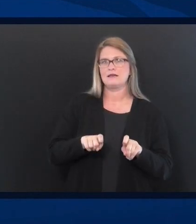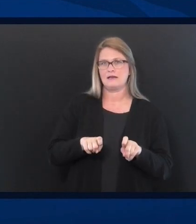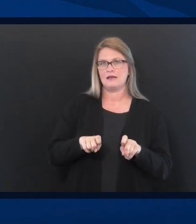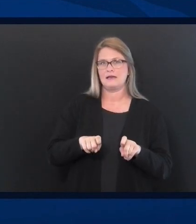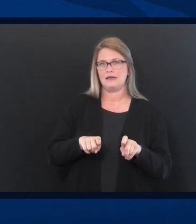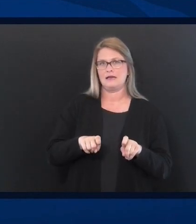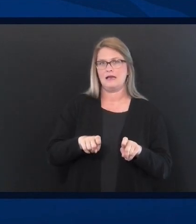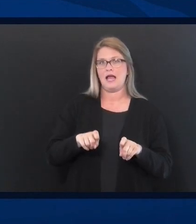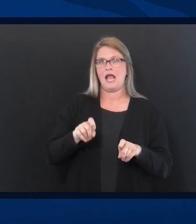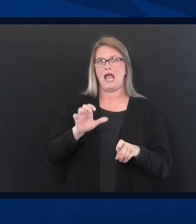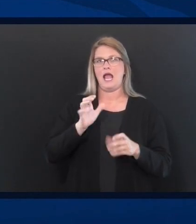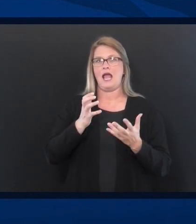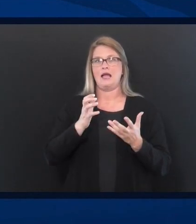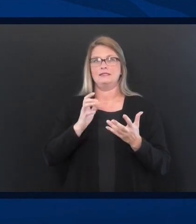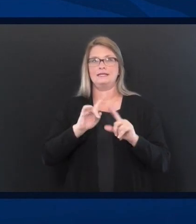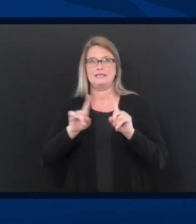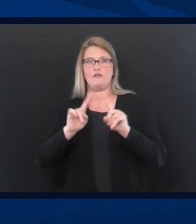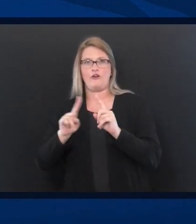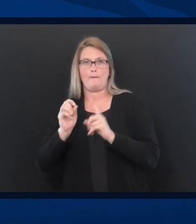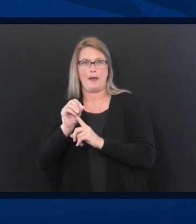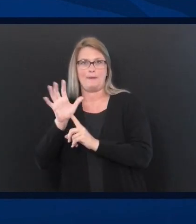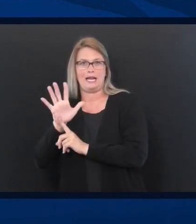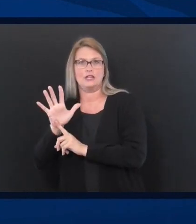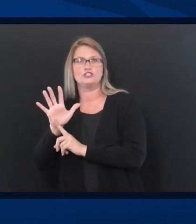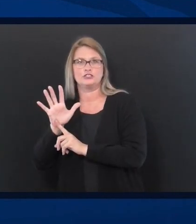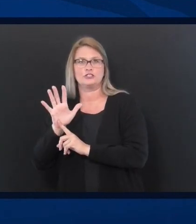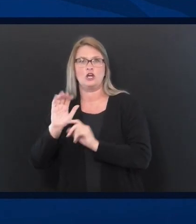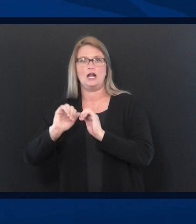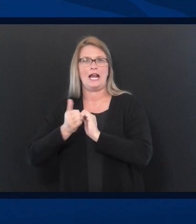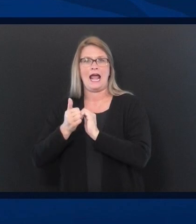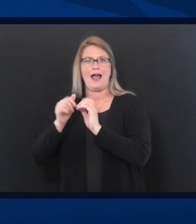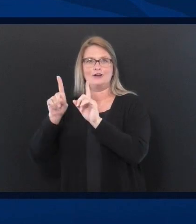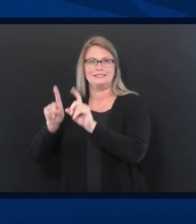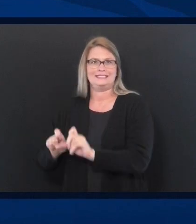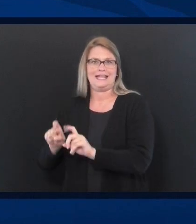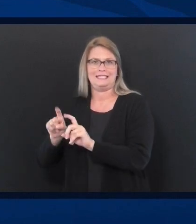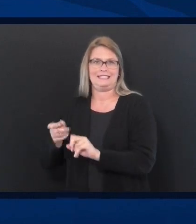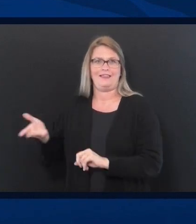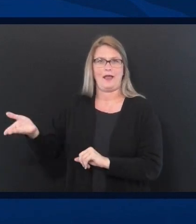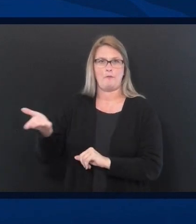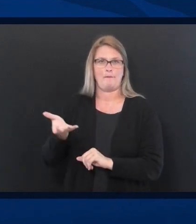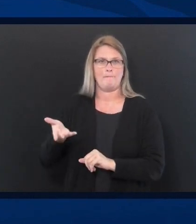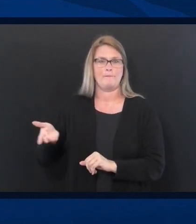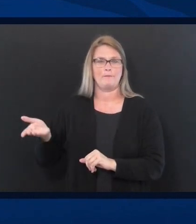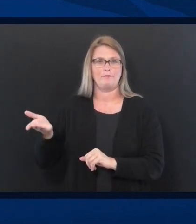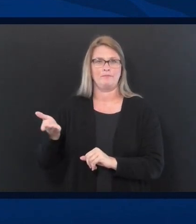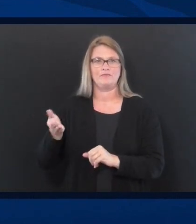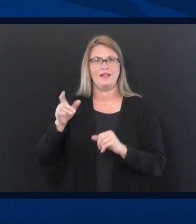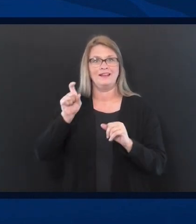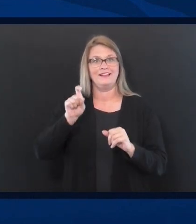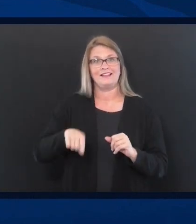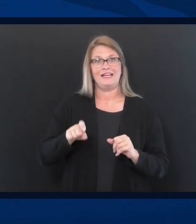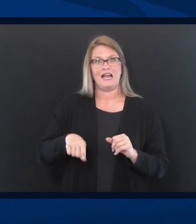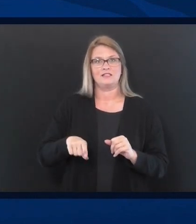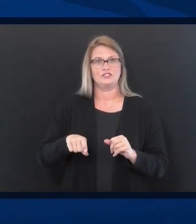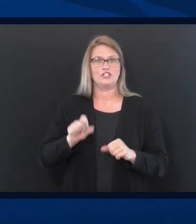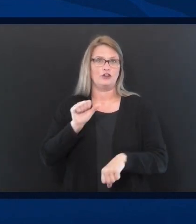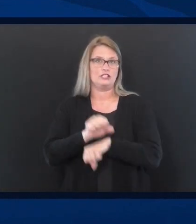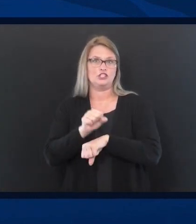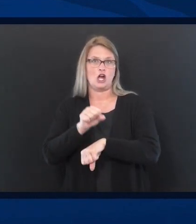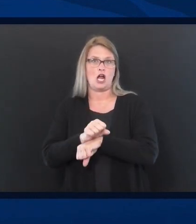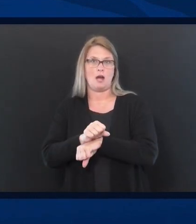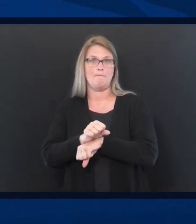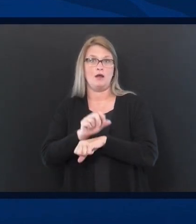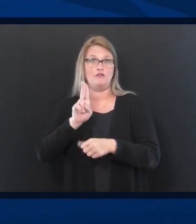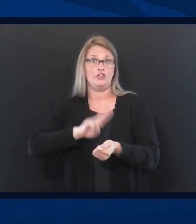prison populations, what the plan is moving forward on testing those once we finish the necessary job of the nursing home